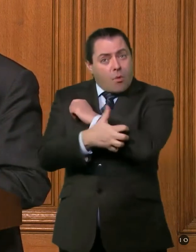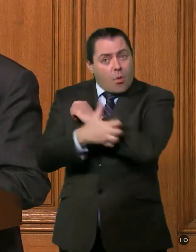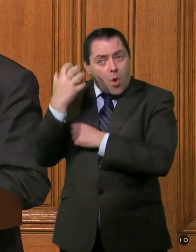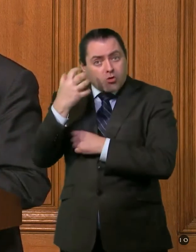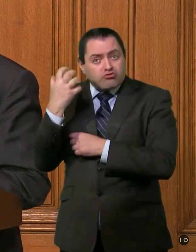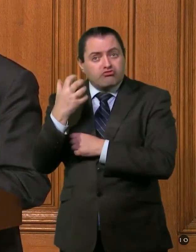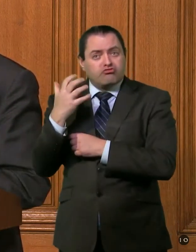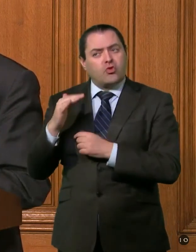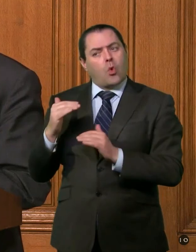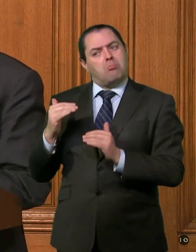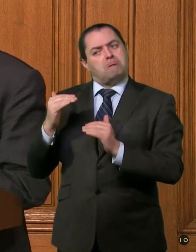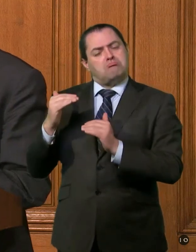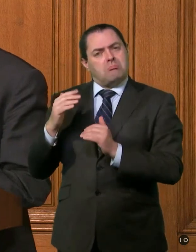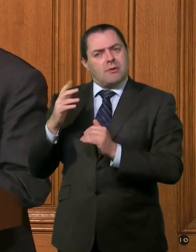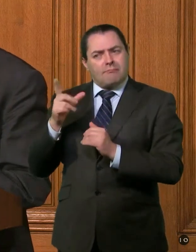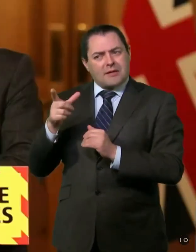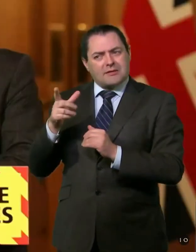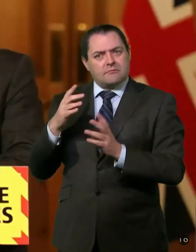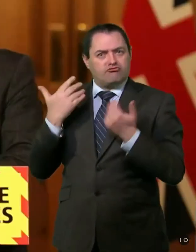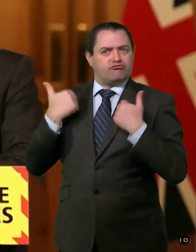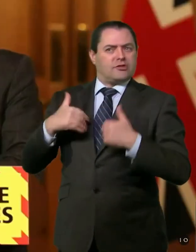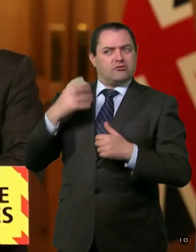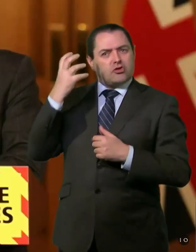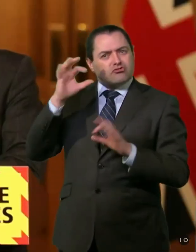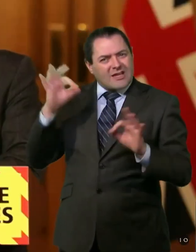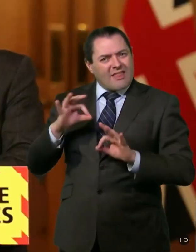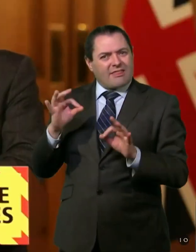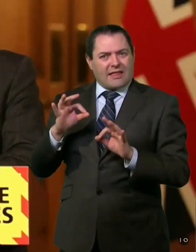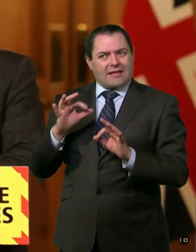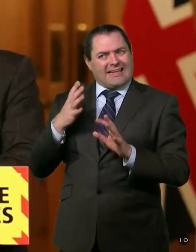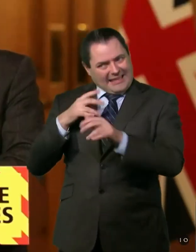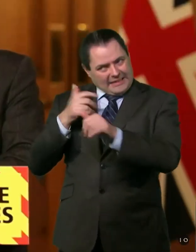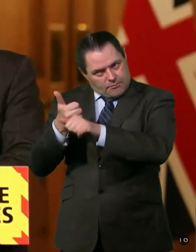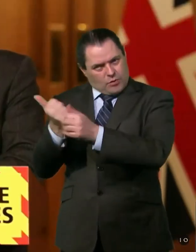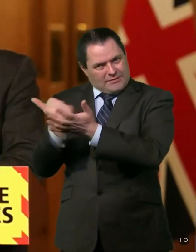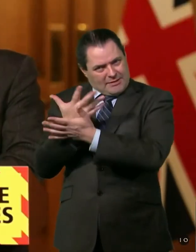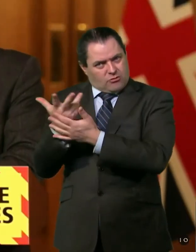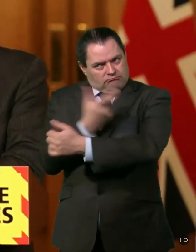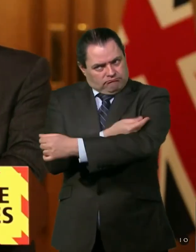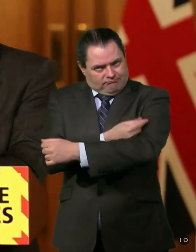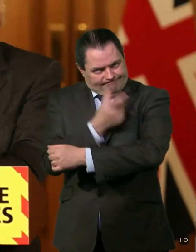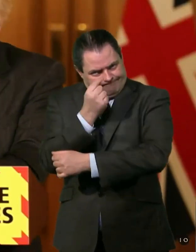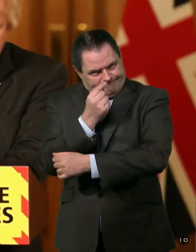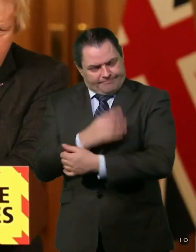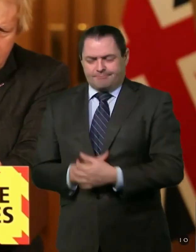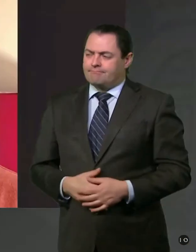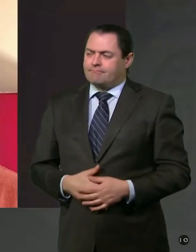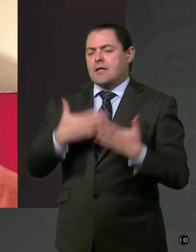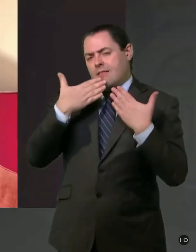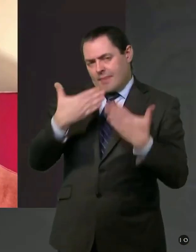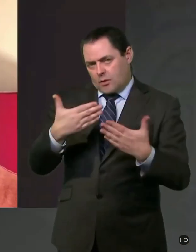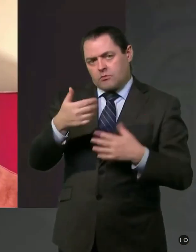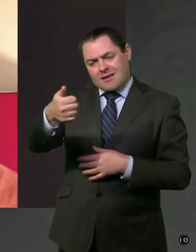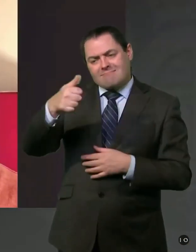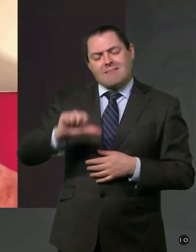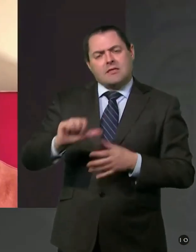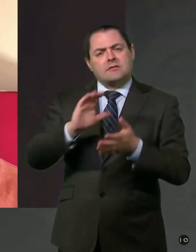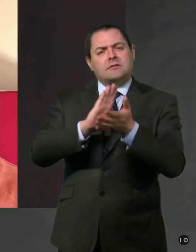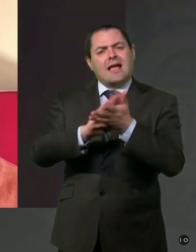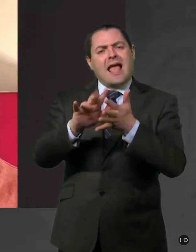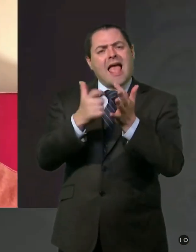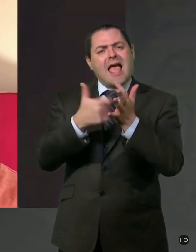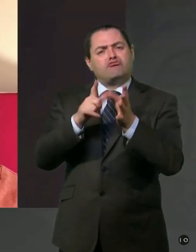this disease under control. Thanks very much. Let's go to Henry from Cornwall. Many